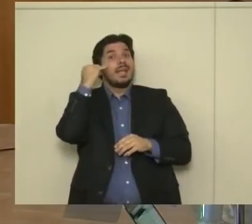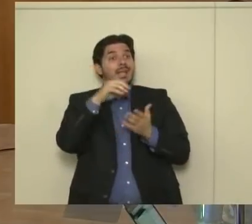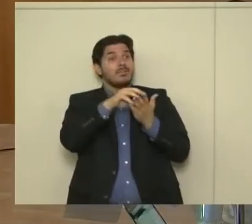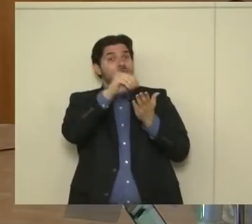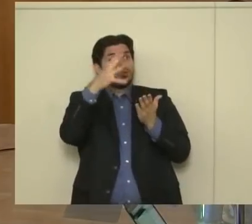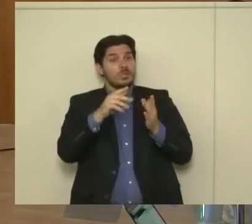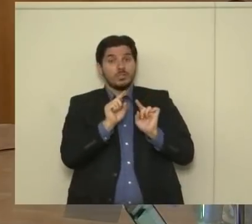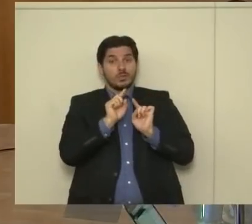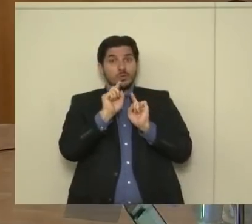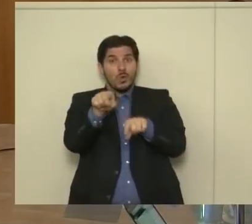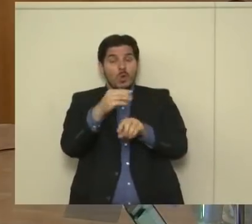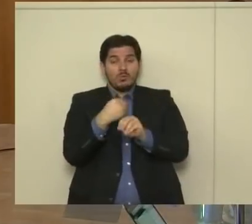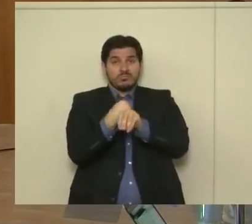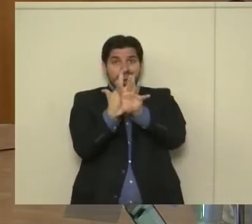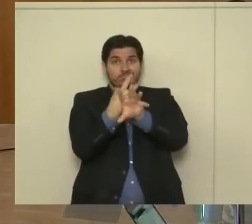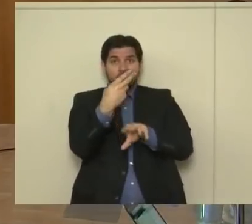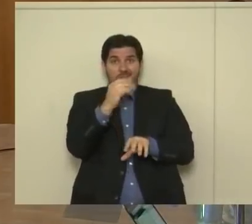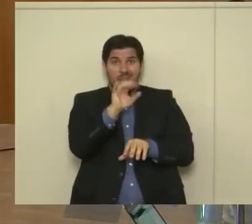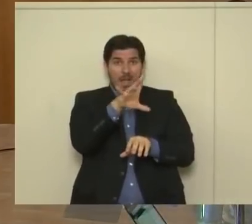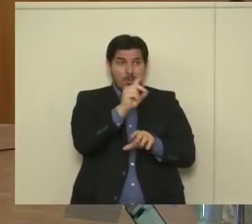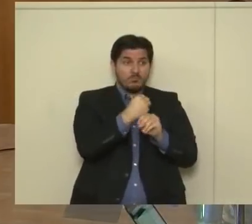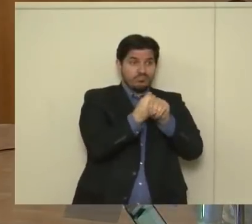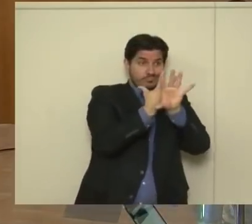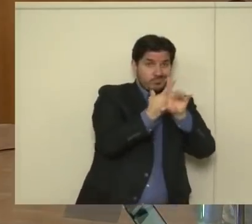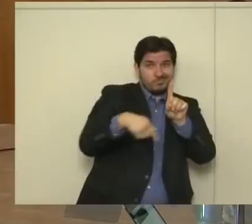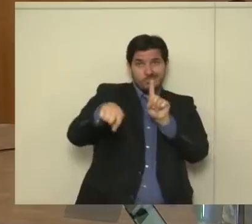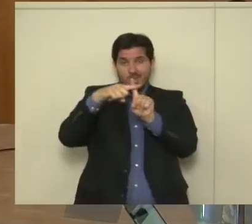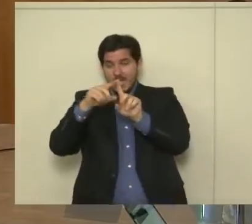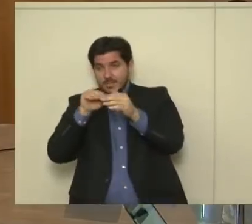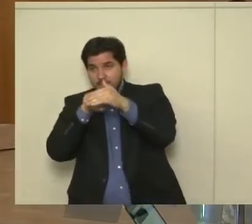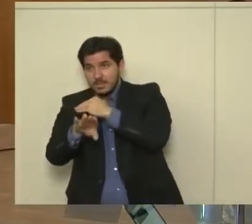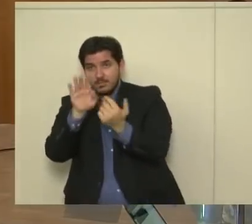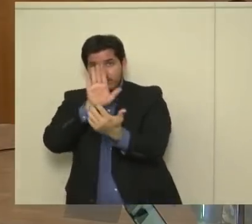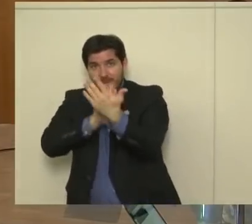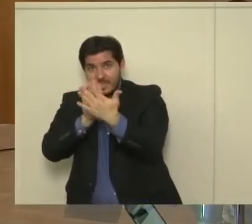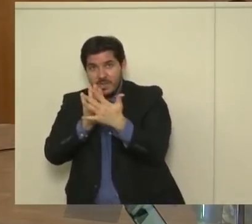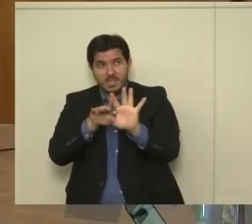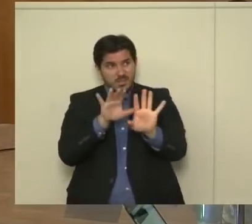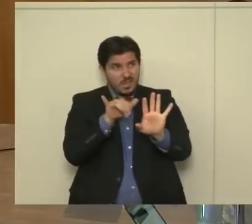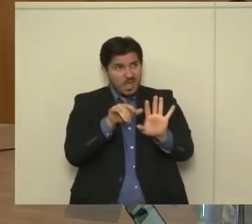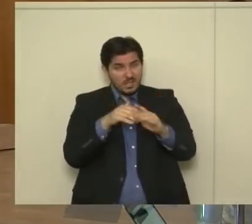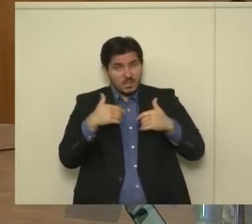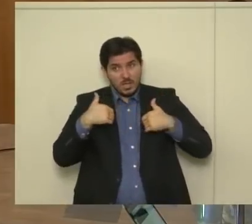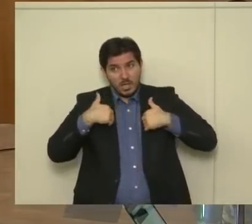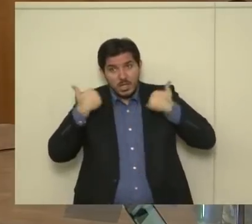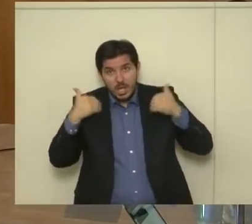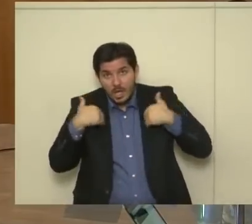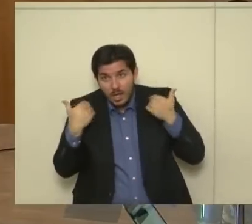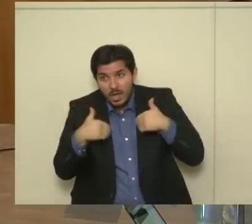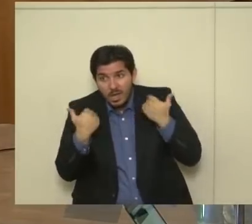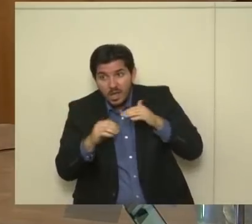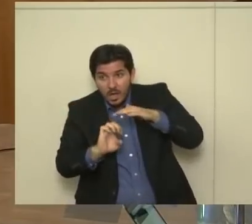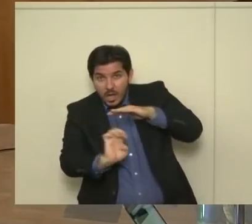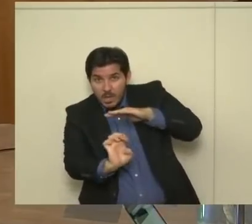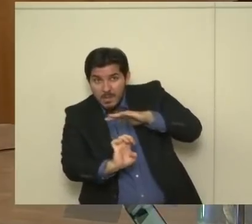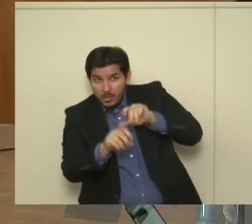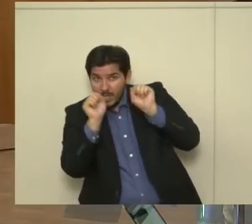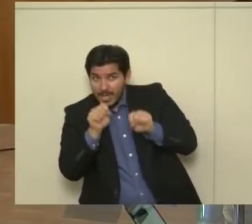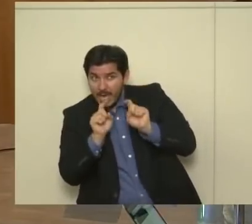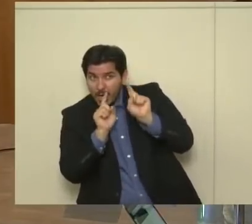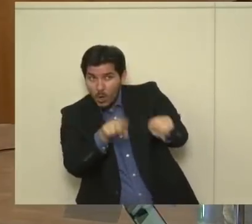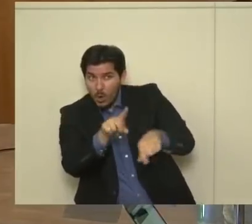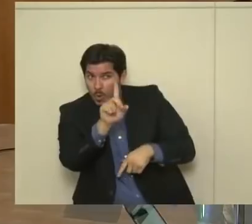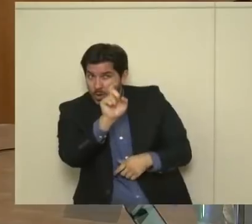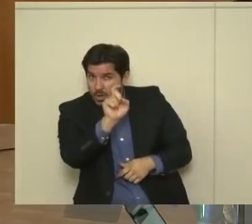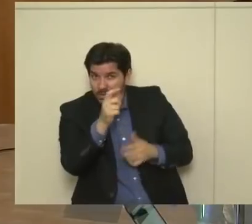age students. Wanted to see if you could expand on that, and what's the rationale between only allowing the younger students to go back. And secondly, with